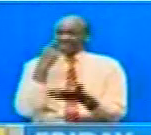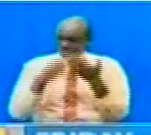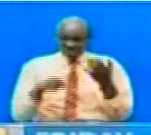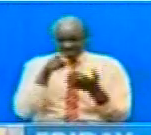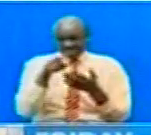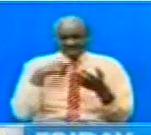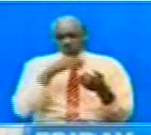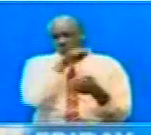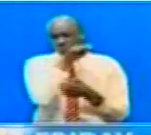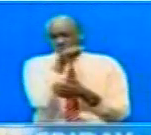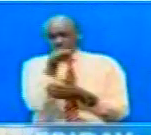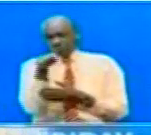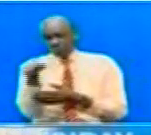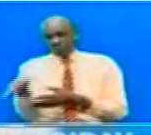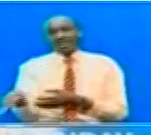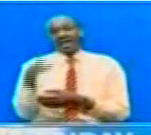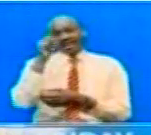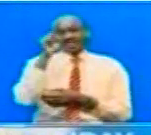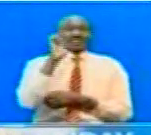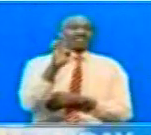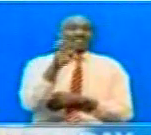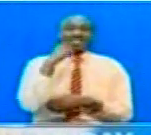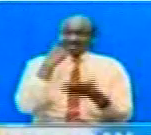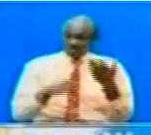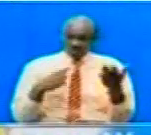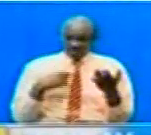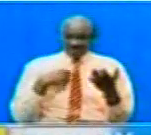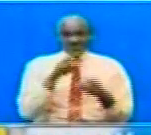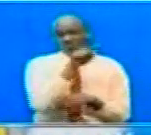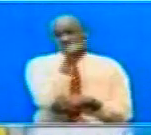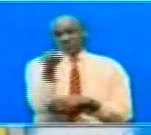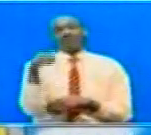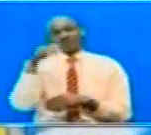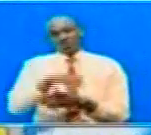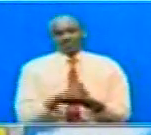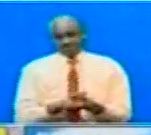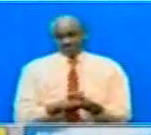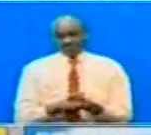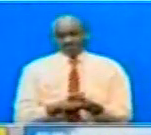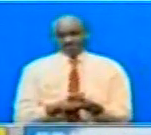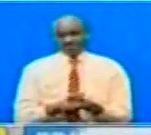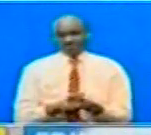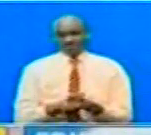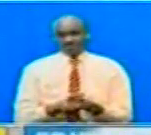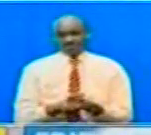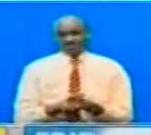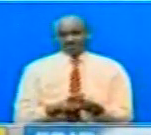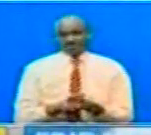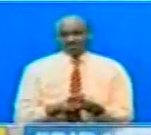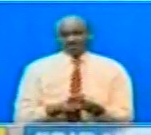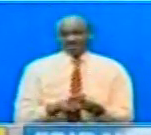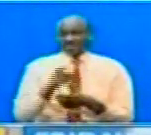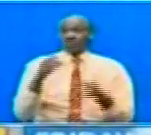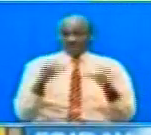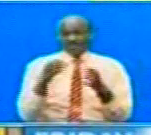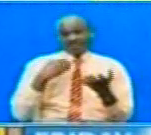the firm drop from the Nairobi Securities Exchange list of the 20 benchmark stocks. It has been a matter of common knowledge that the company has